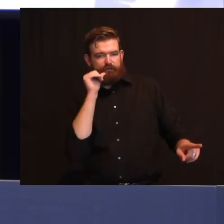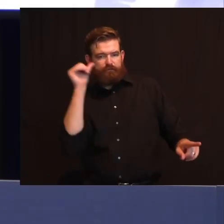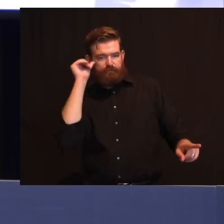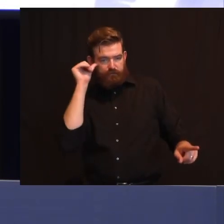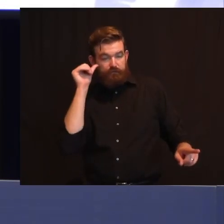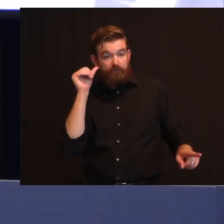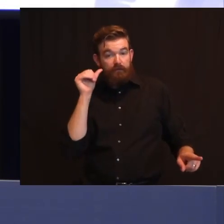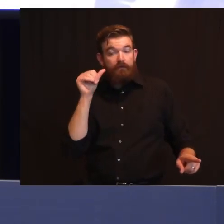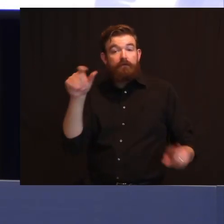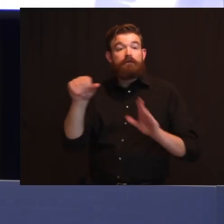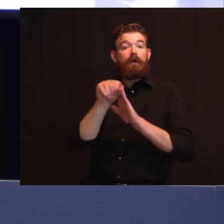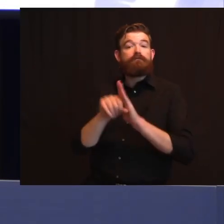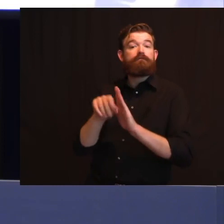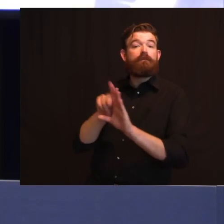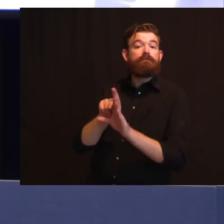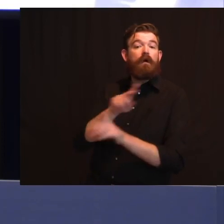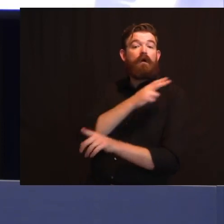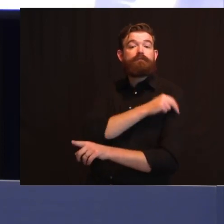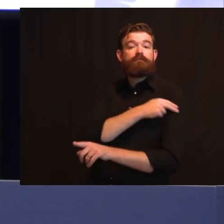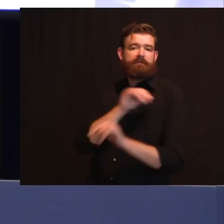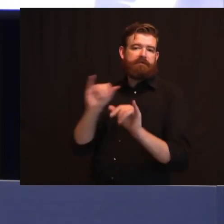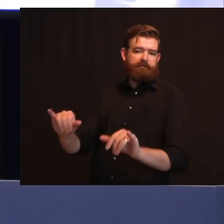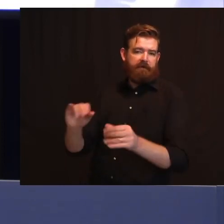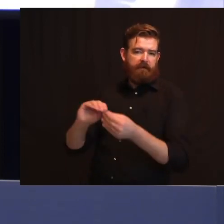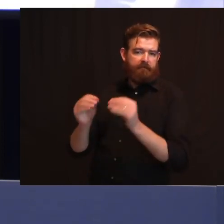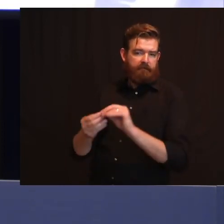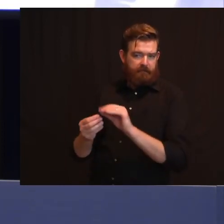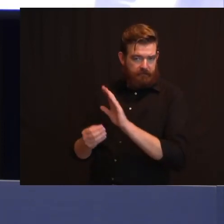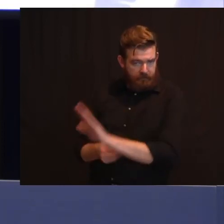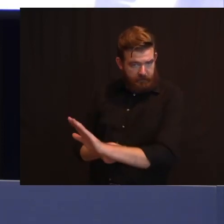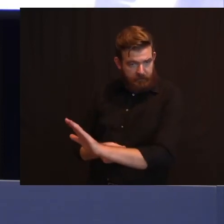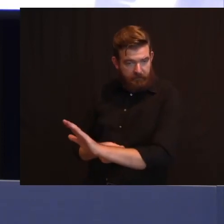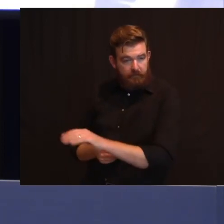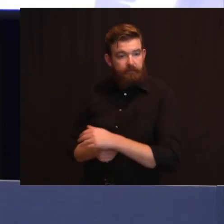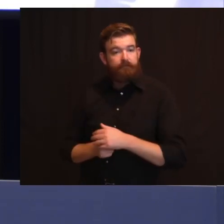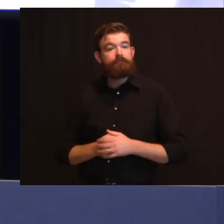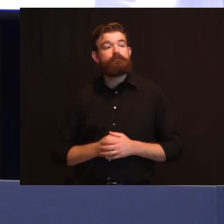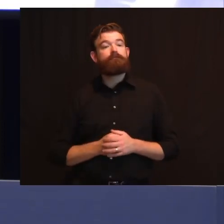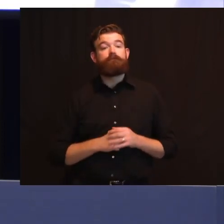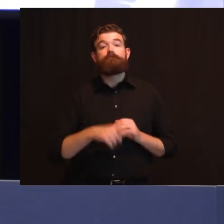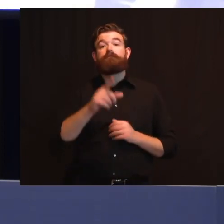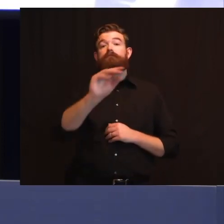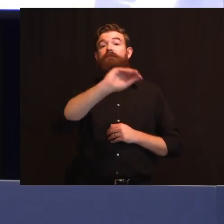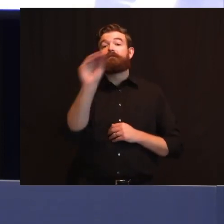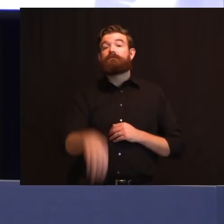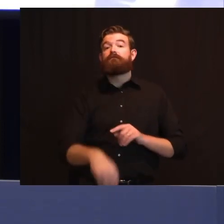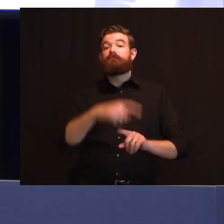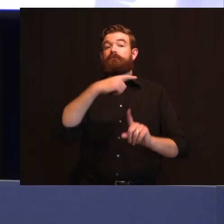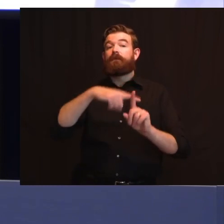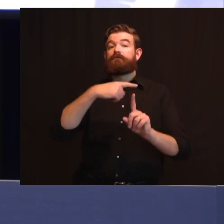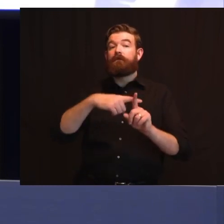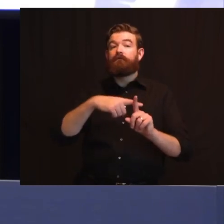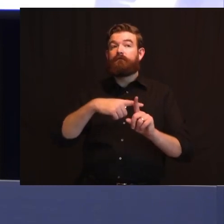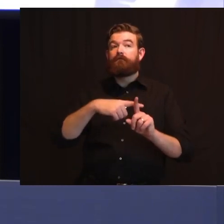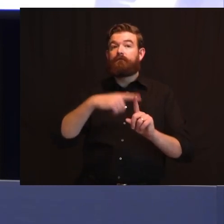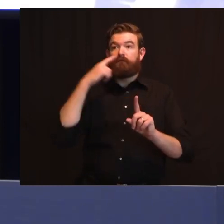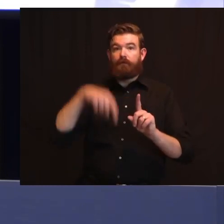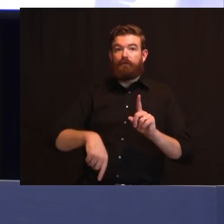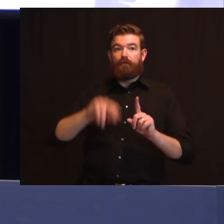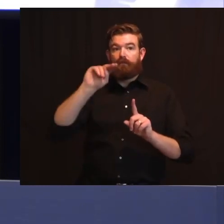the numbers remain the same. The percent positivity, as reported by the governor on September 7th, for New Jersey overall